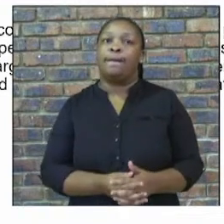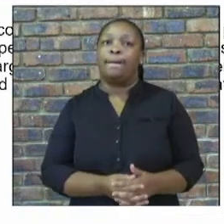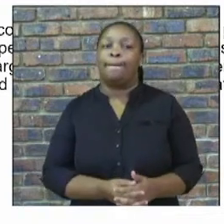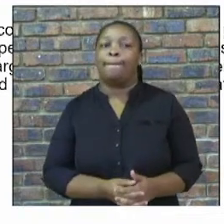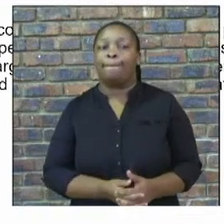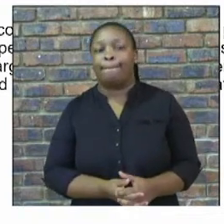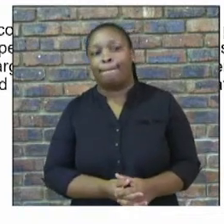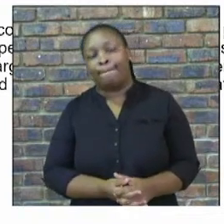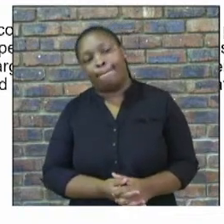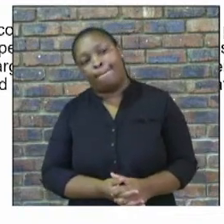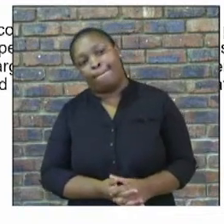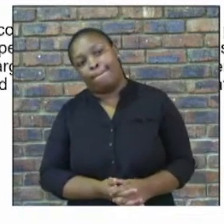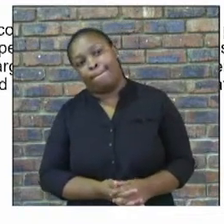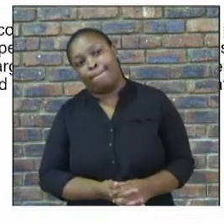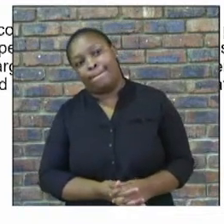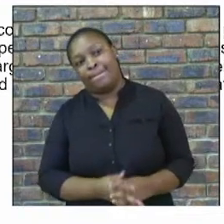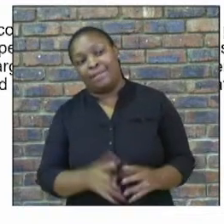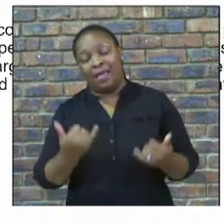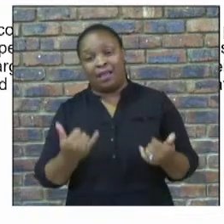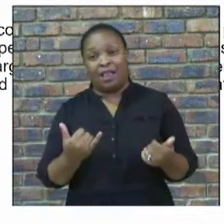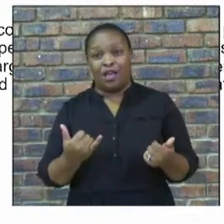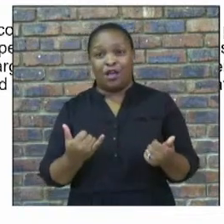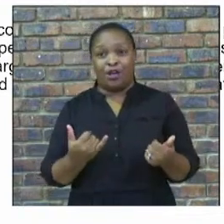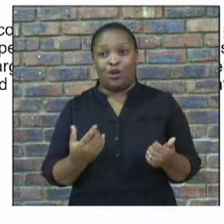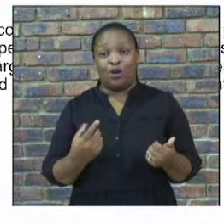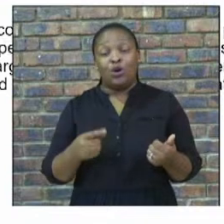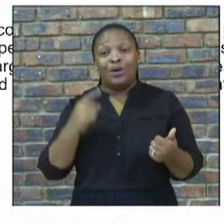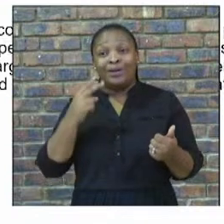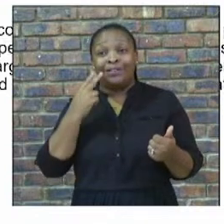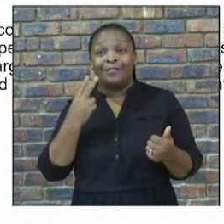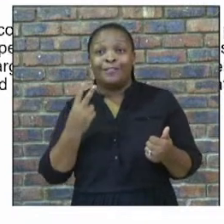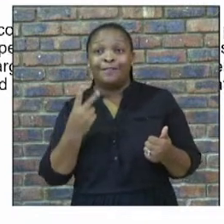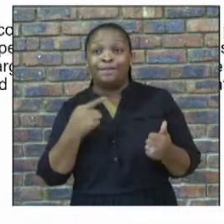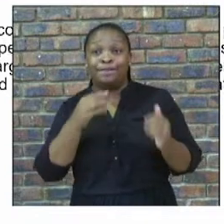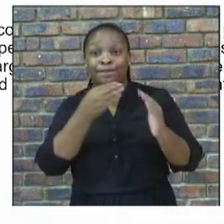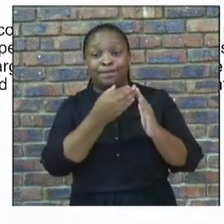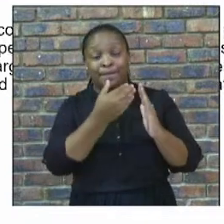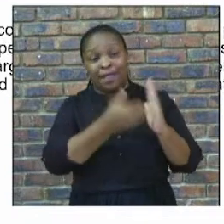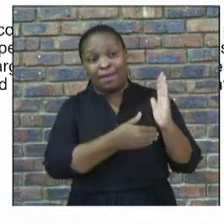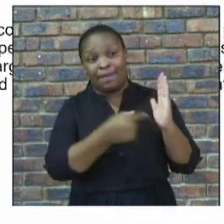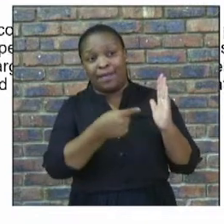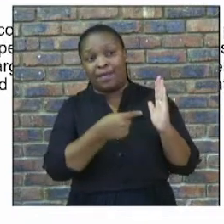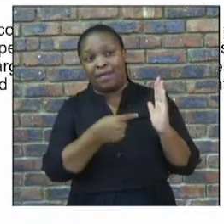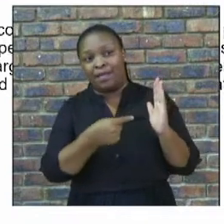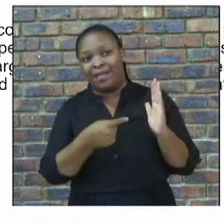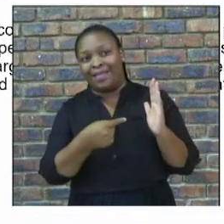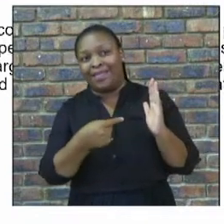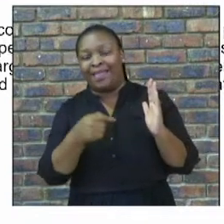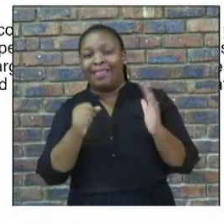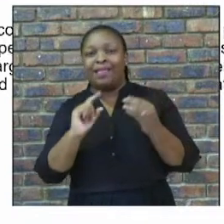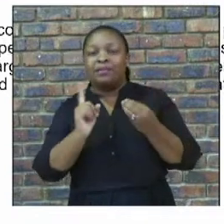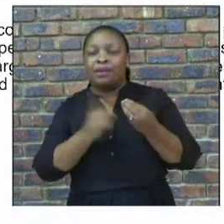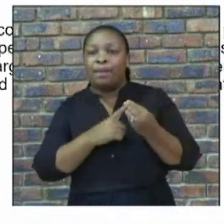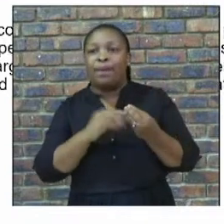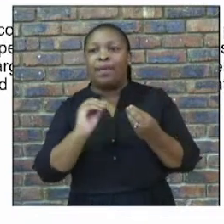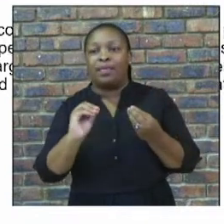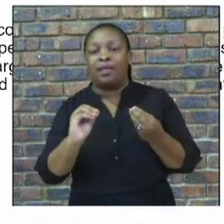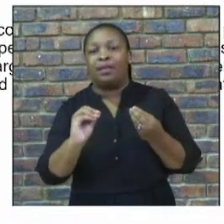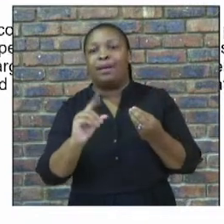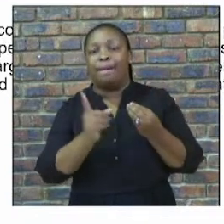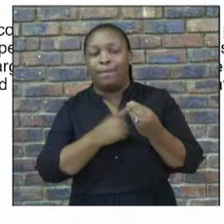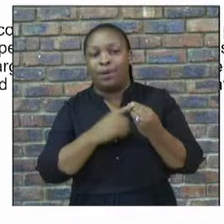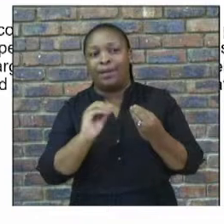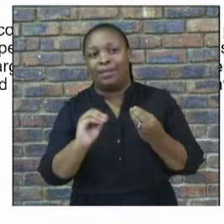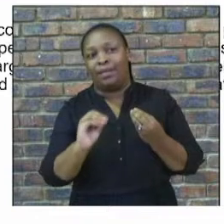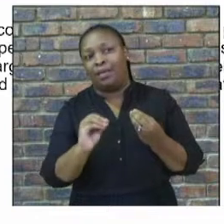what we do not see at the moment in the bill, go na le di-penalty, right? Go bolela ka di-penalty gore if